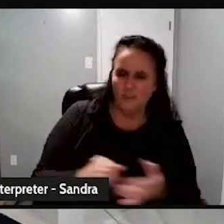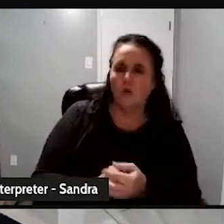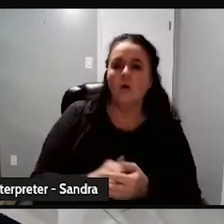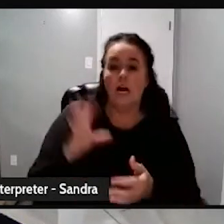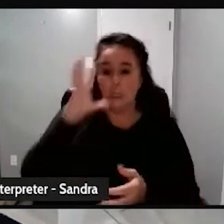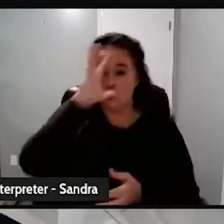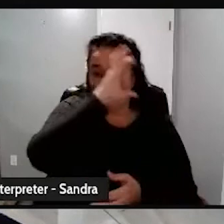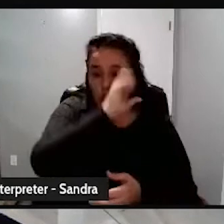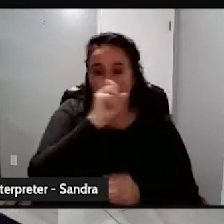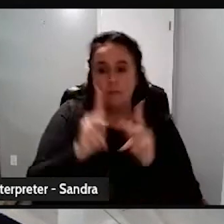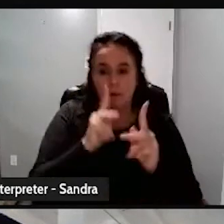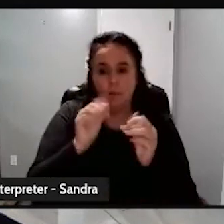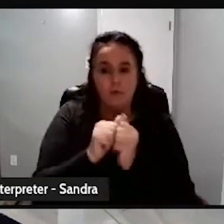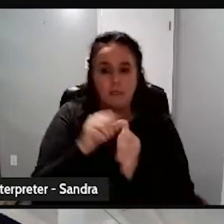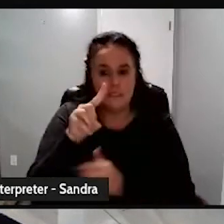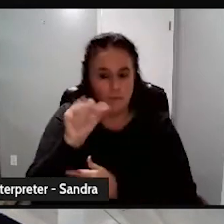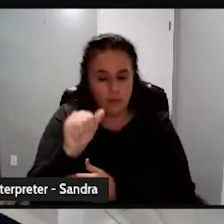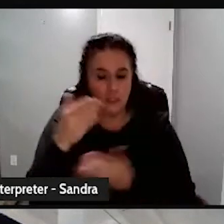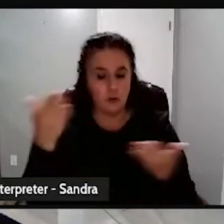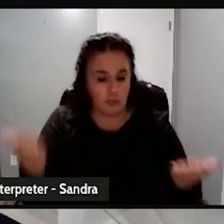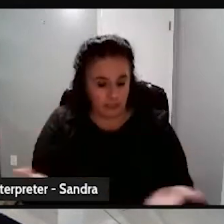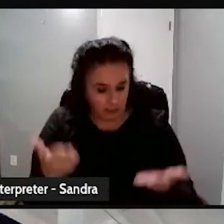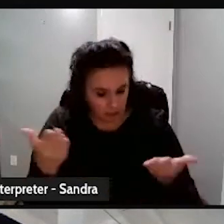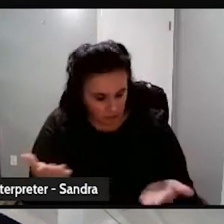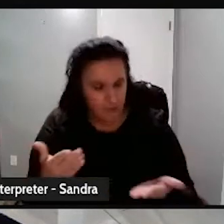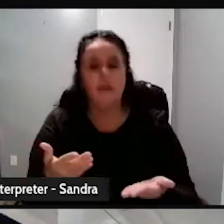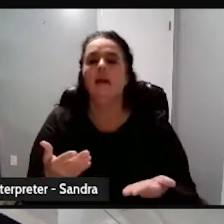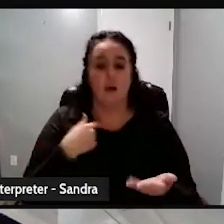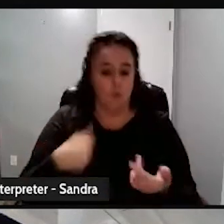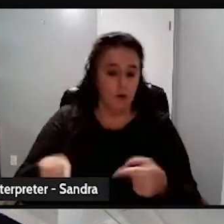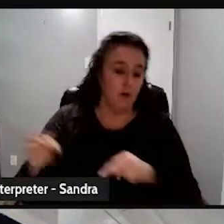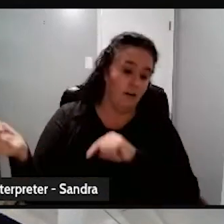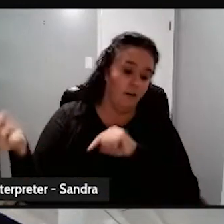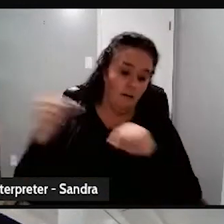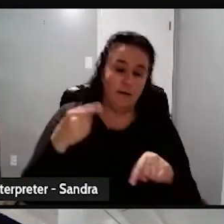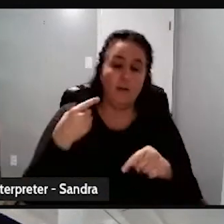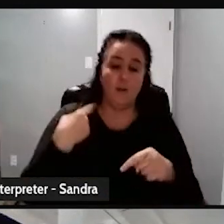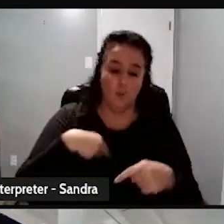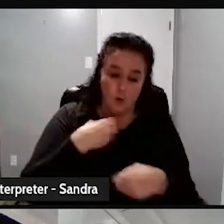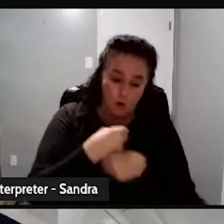that people with disabilities are here, that we're coming, that we're creating,